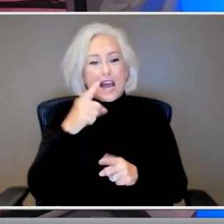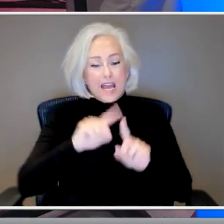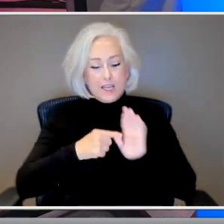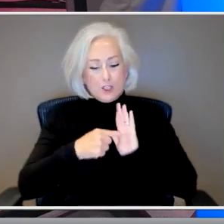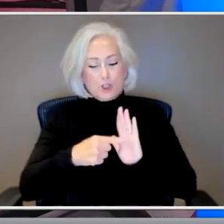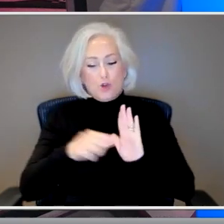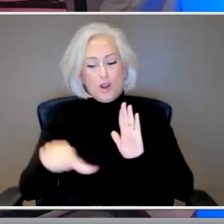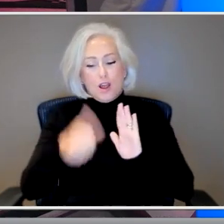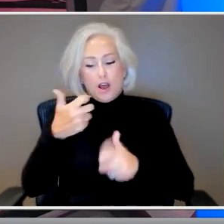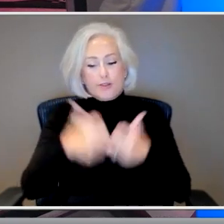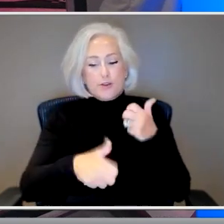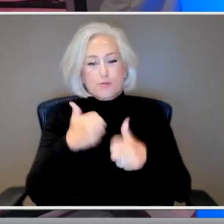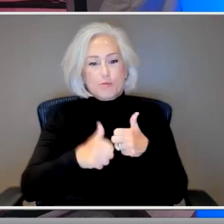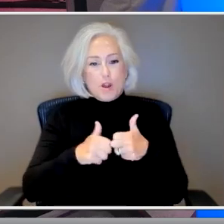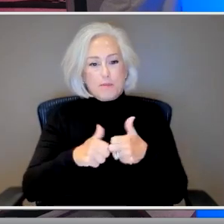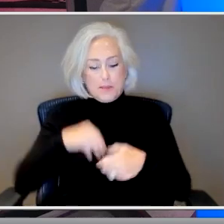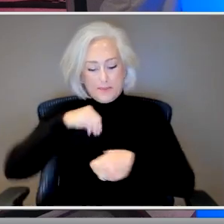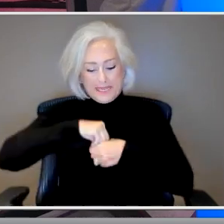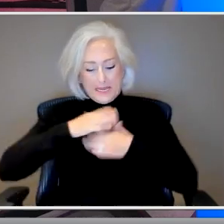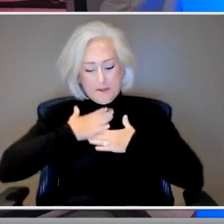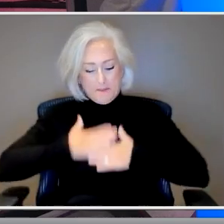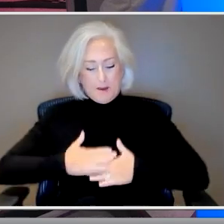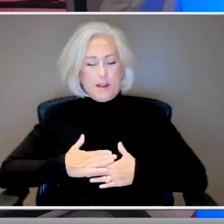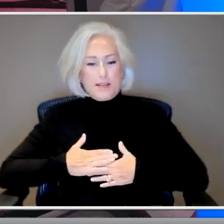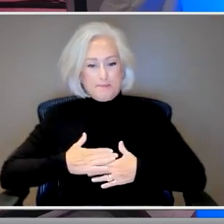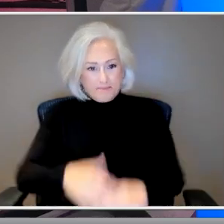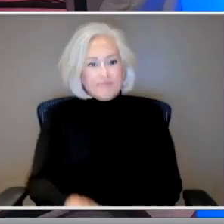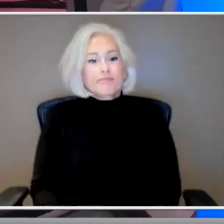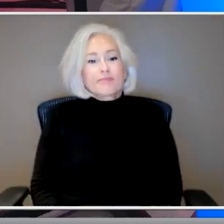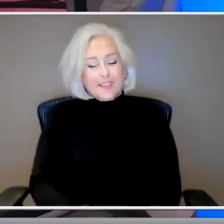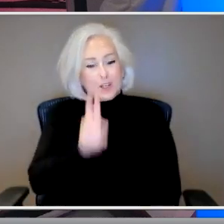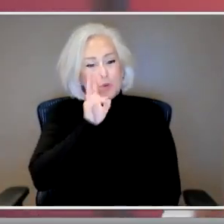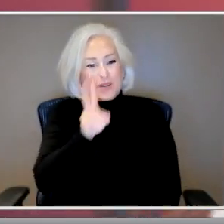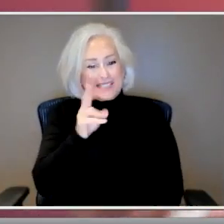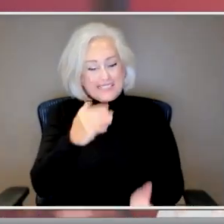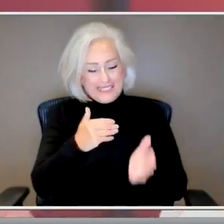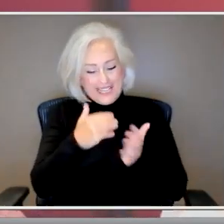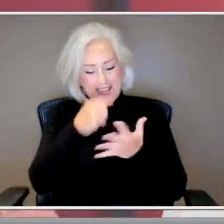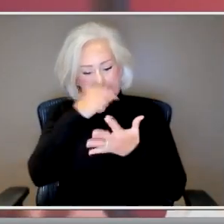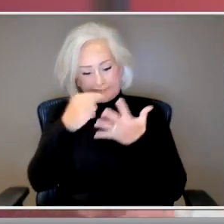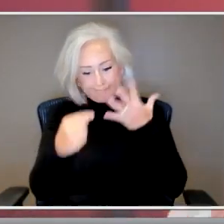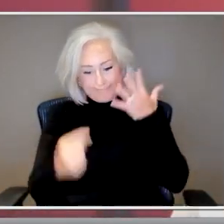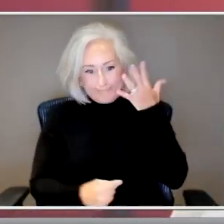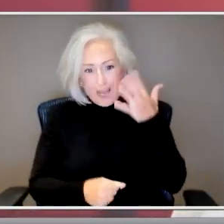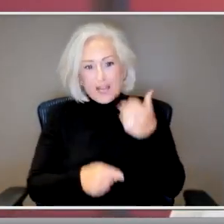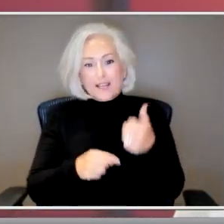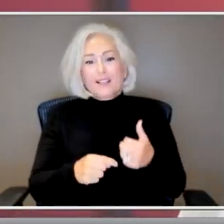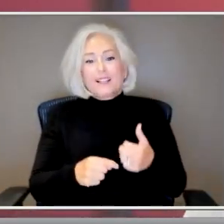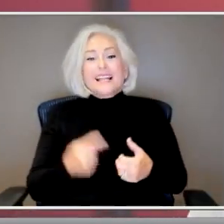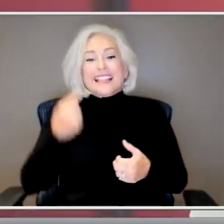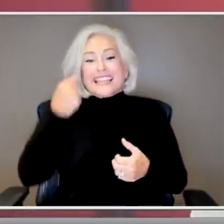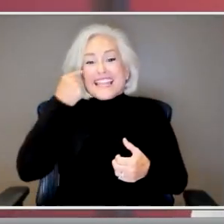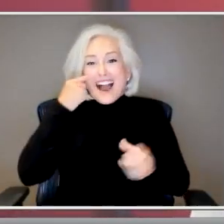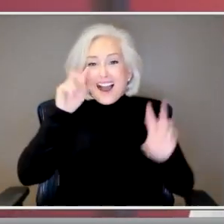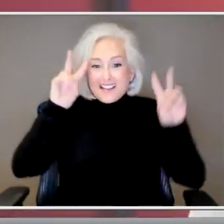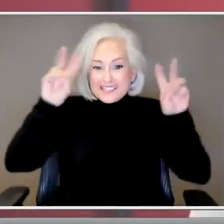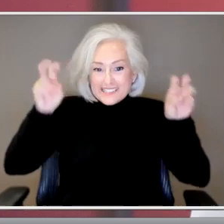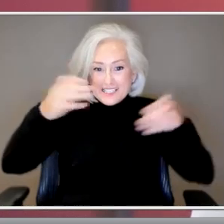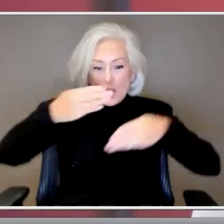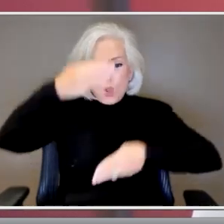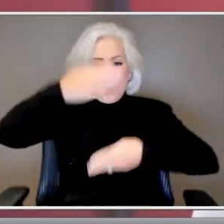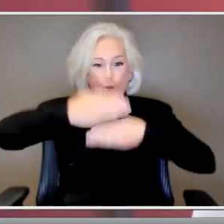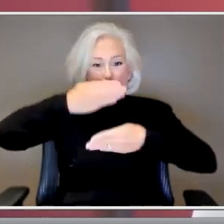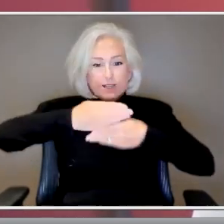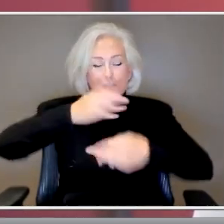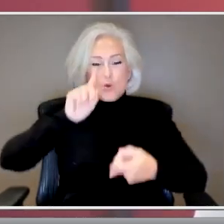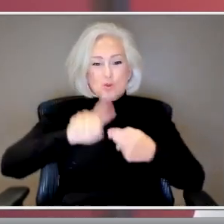in the body? We've great. seen a lot. So they say that the eye is a window to the body. It is really true.